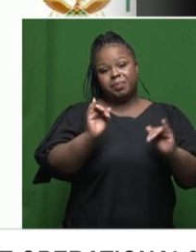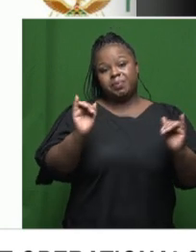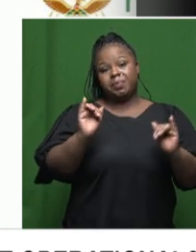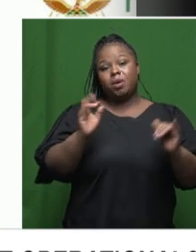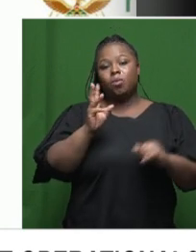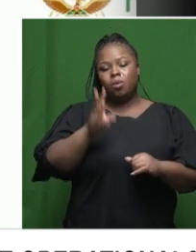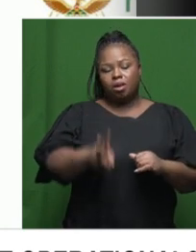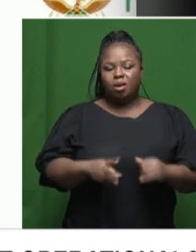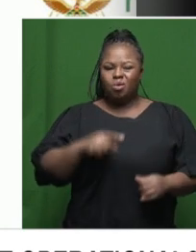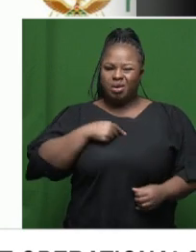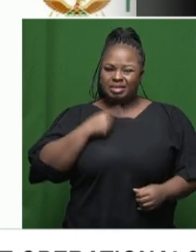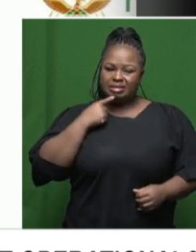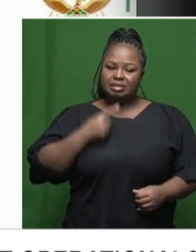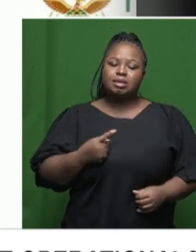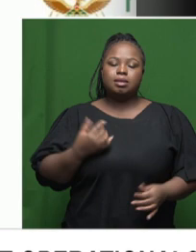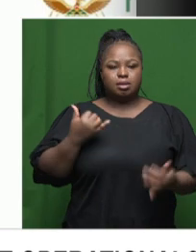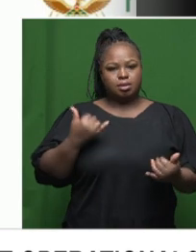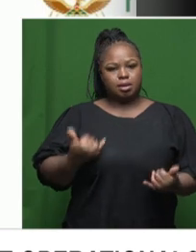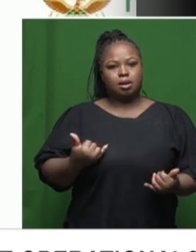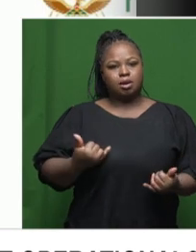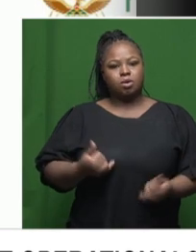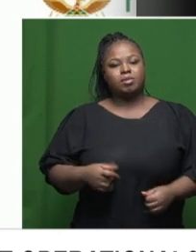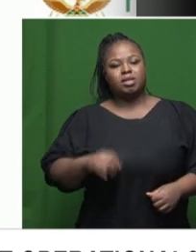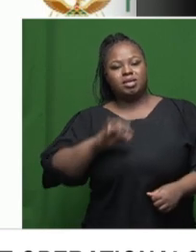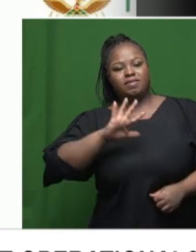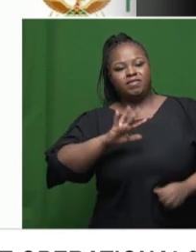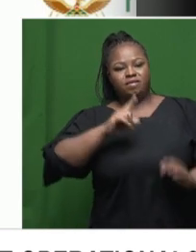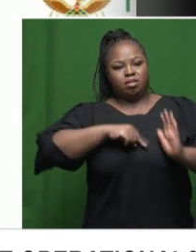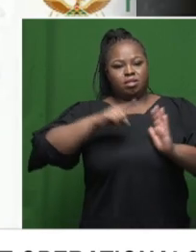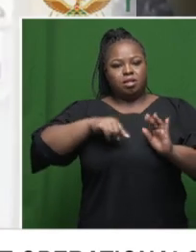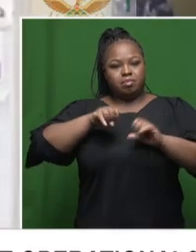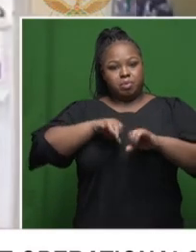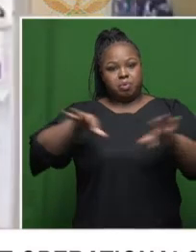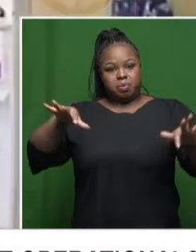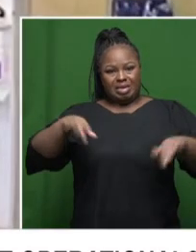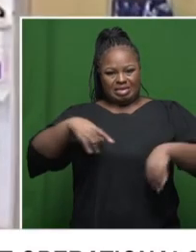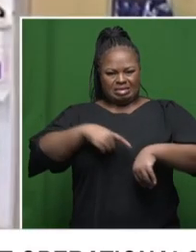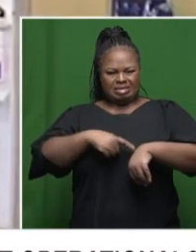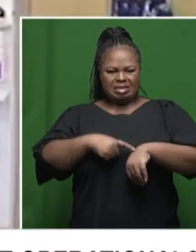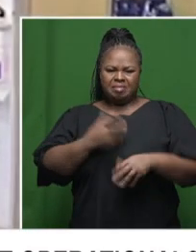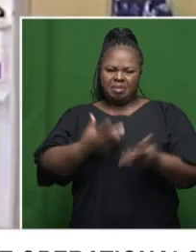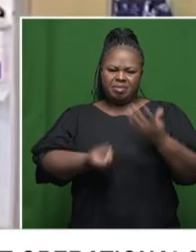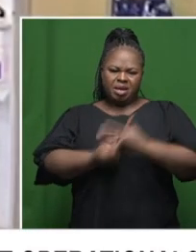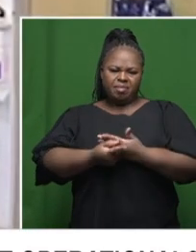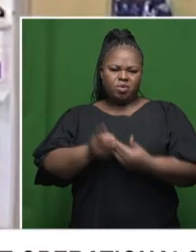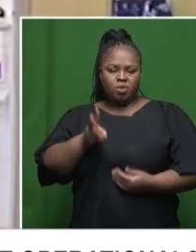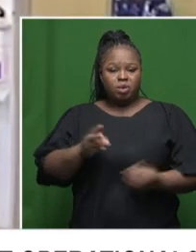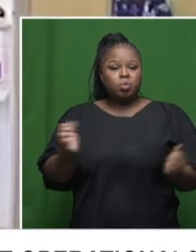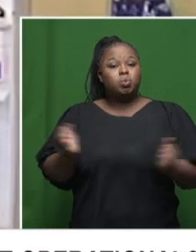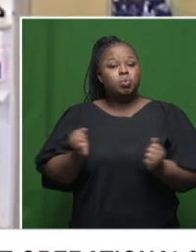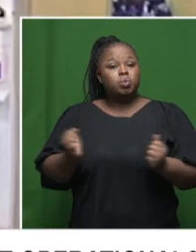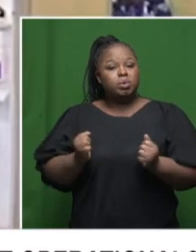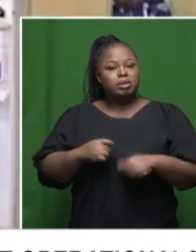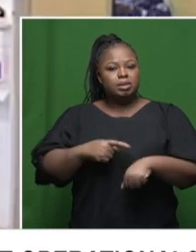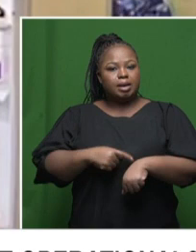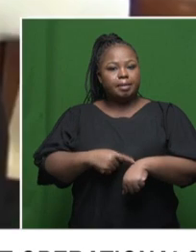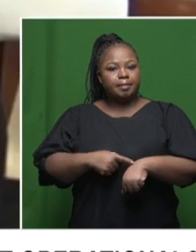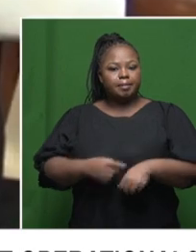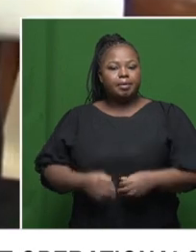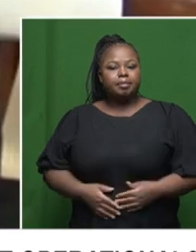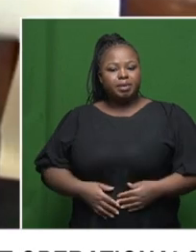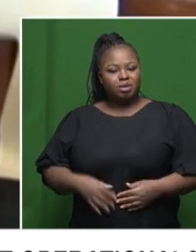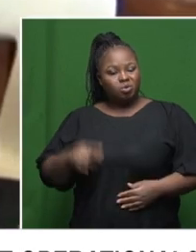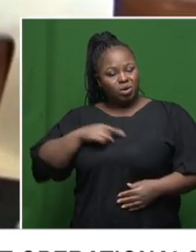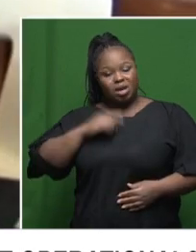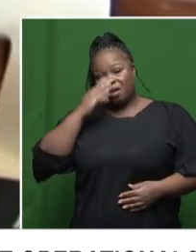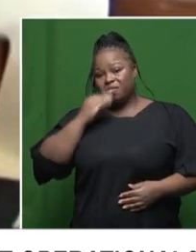have predicted that we might be hit by the 5th wave around this time, which is the winter season, which is associated with